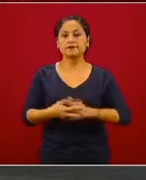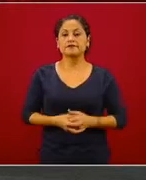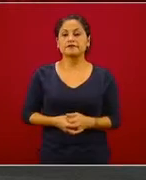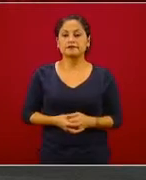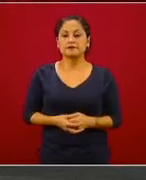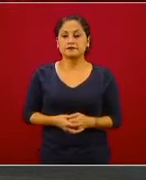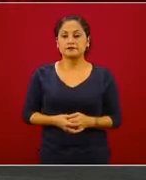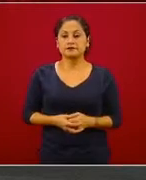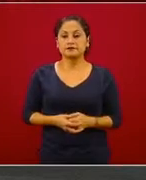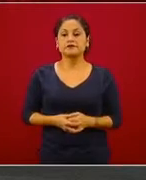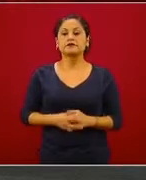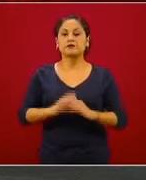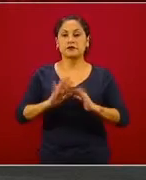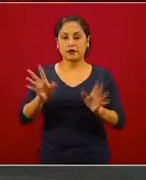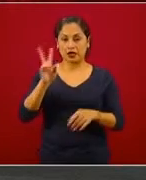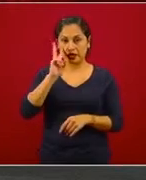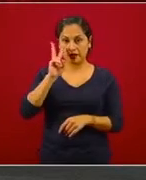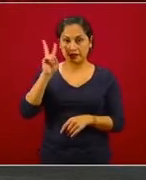report.